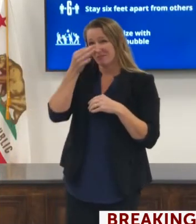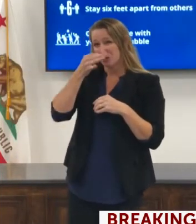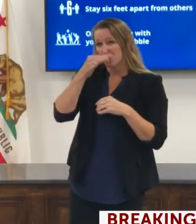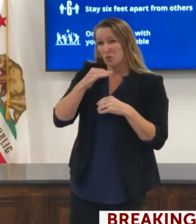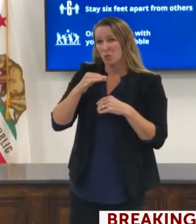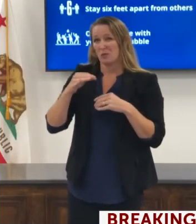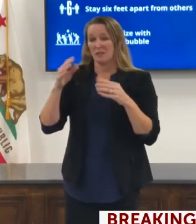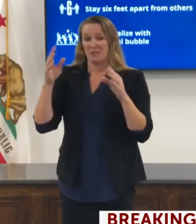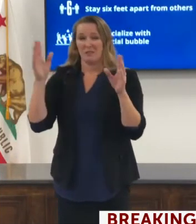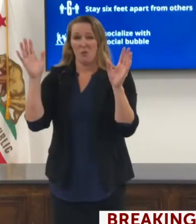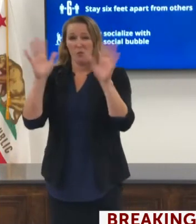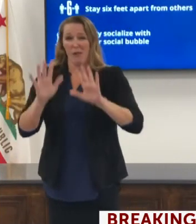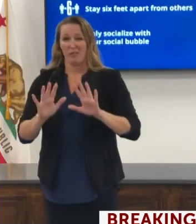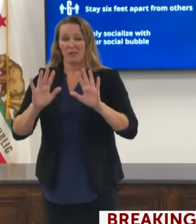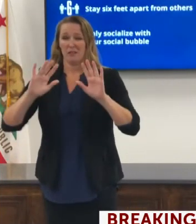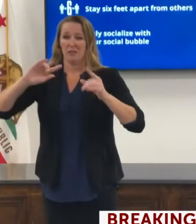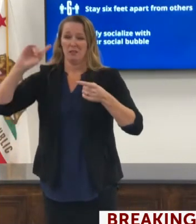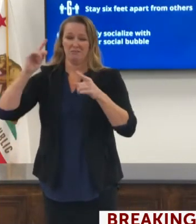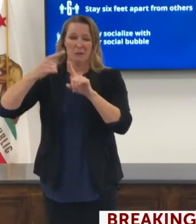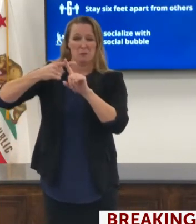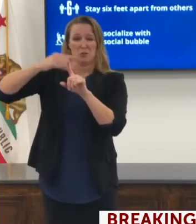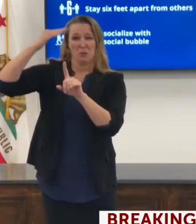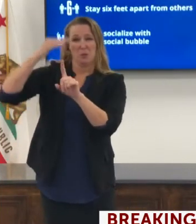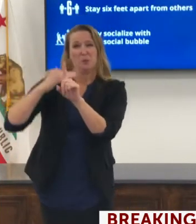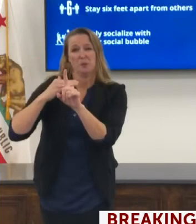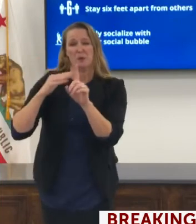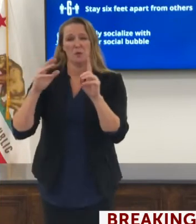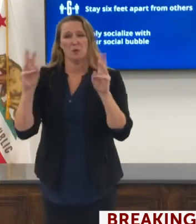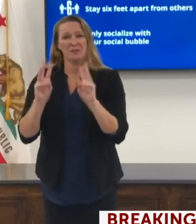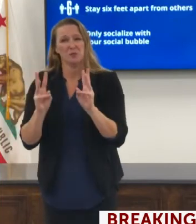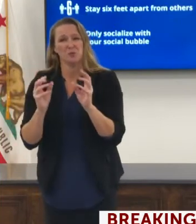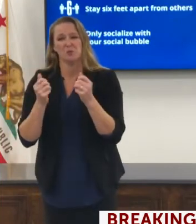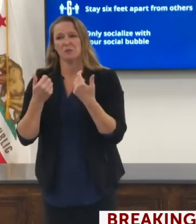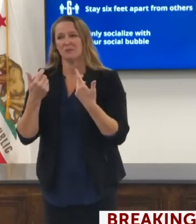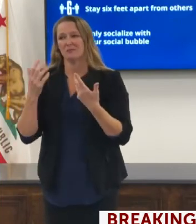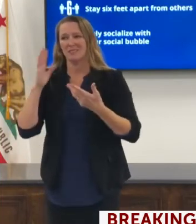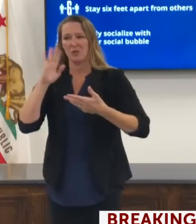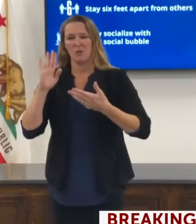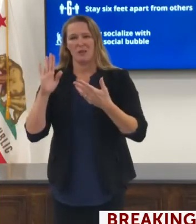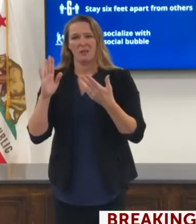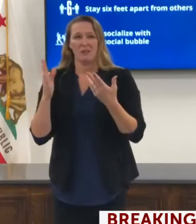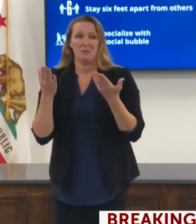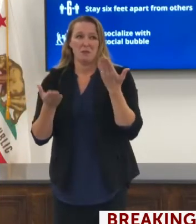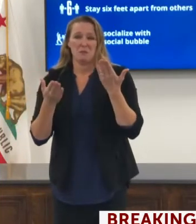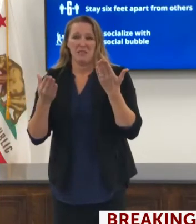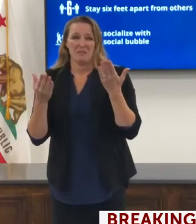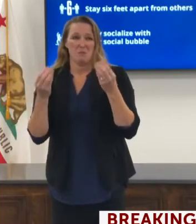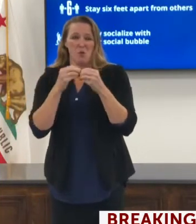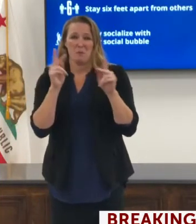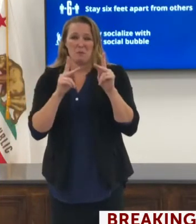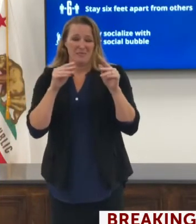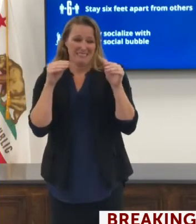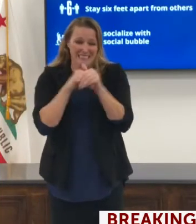that people will be indoors more. We'll see more of this. So we may be going through